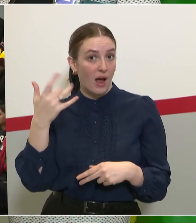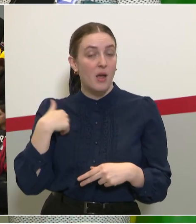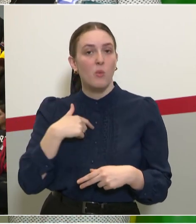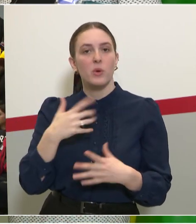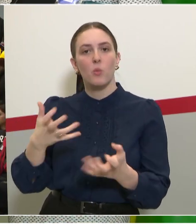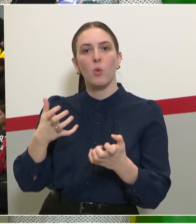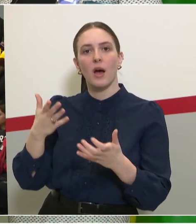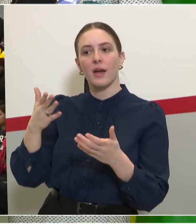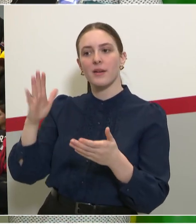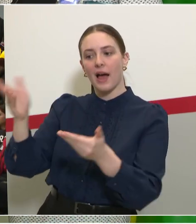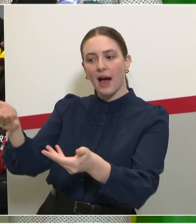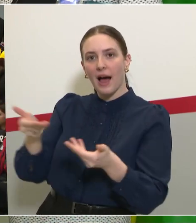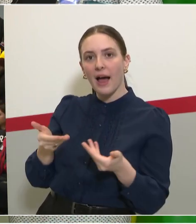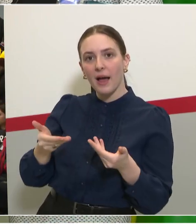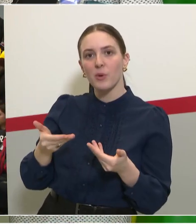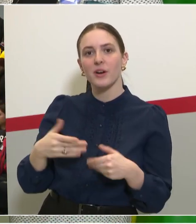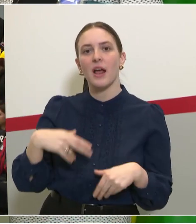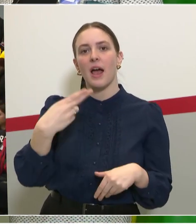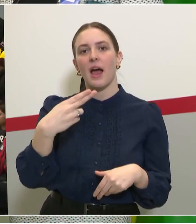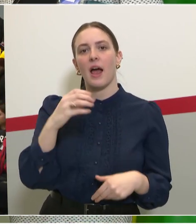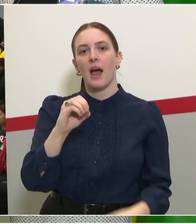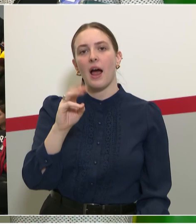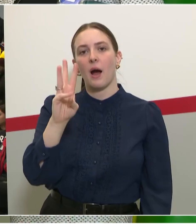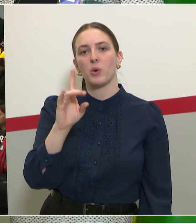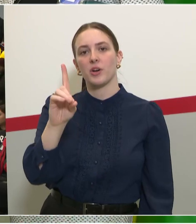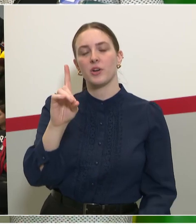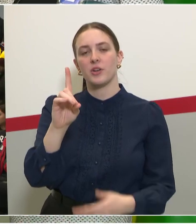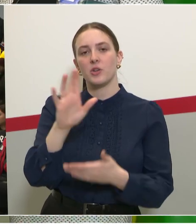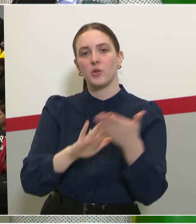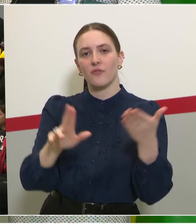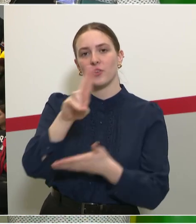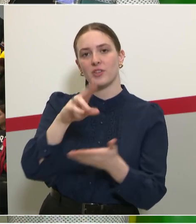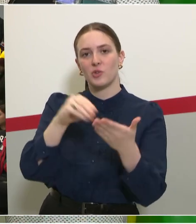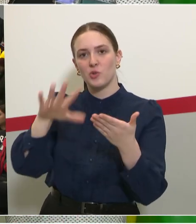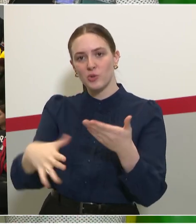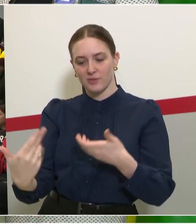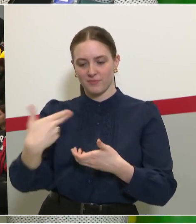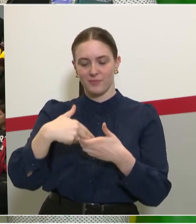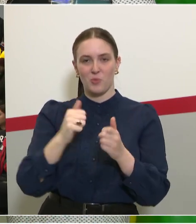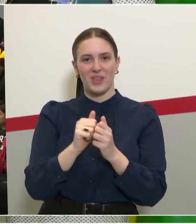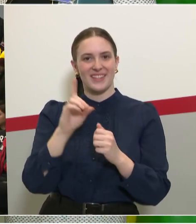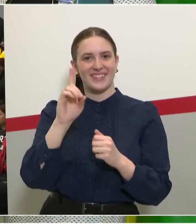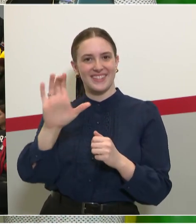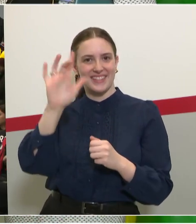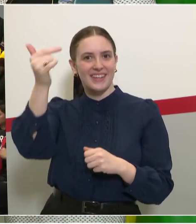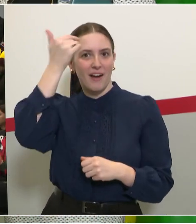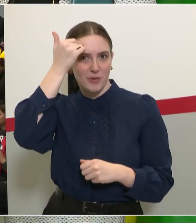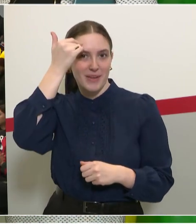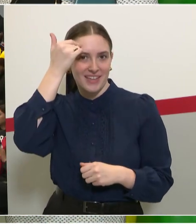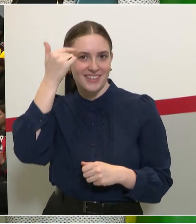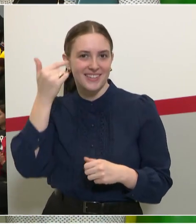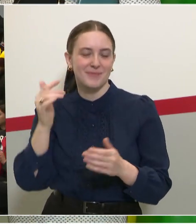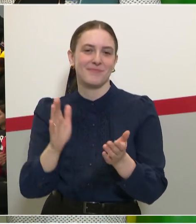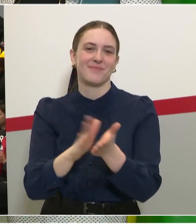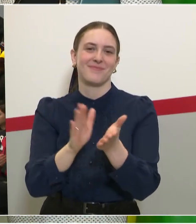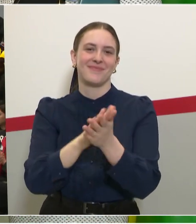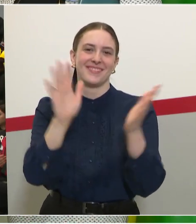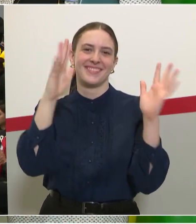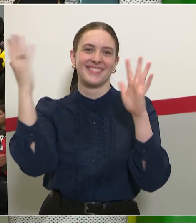hire Howard University students into DC government. And we want to do this